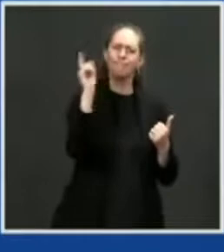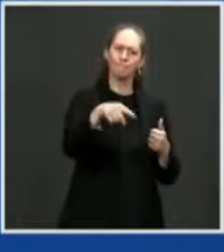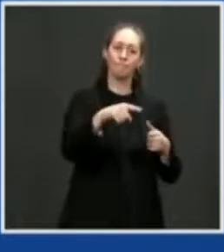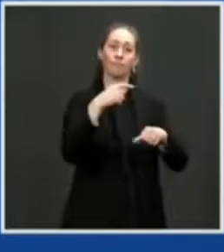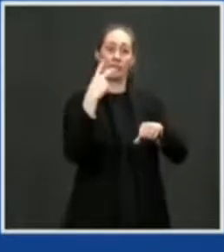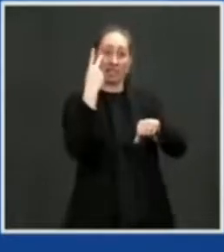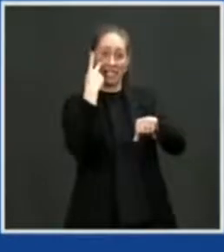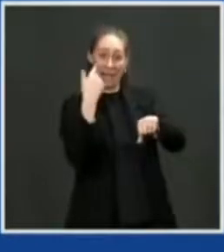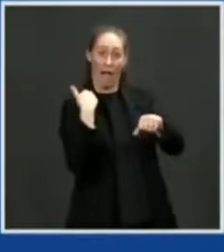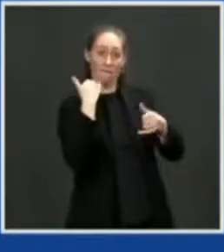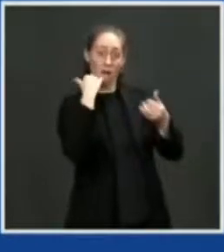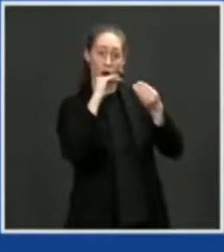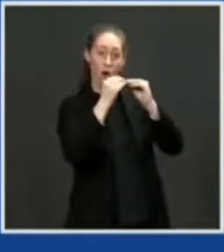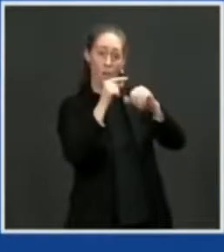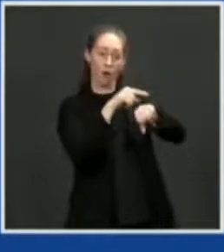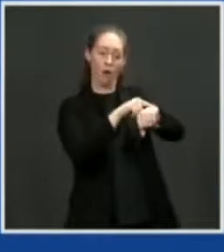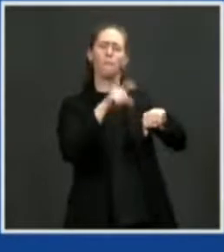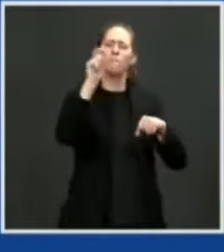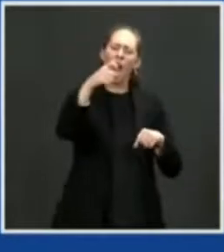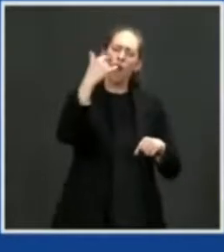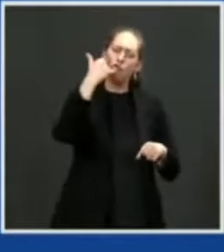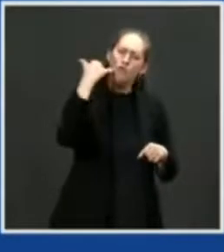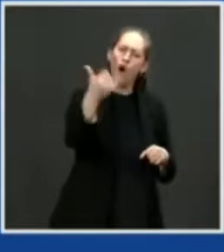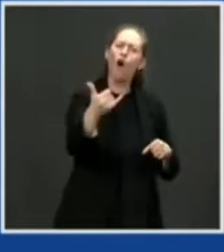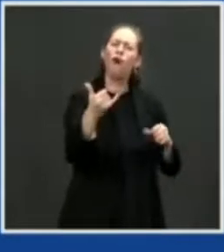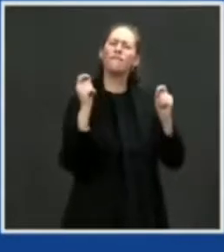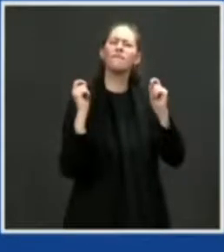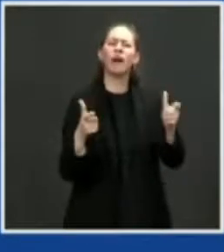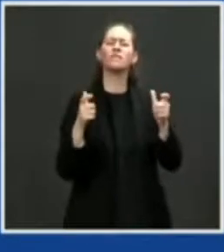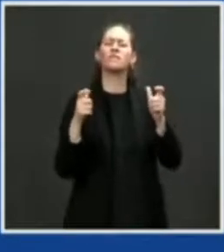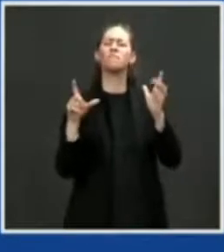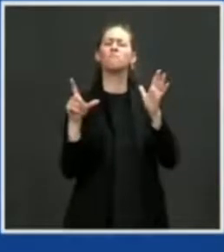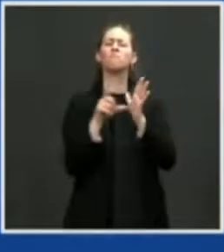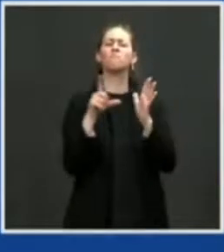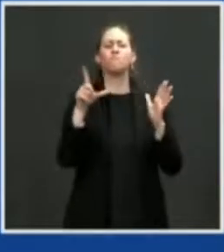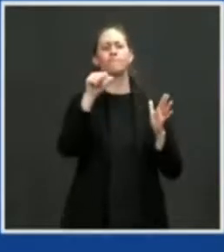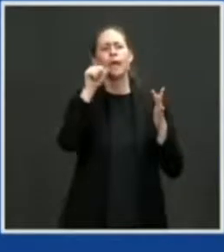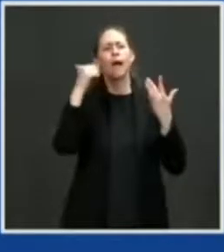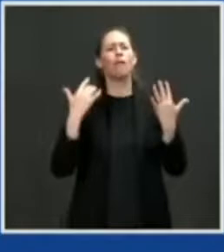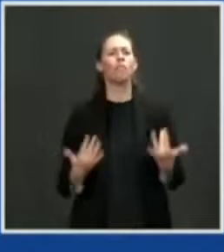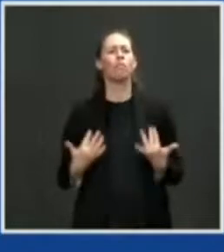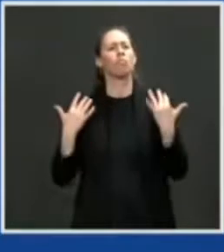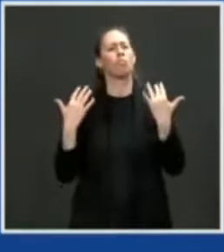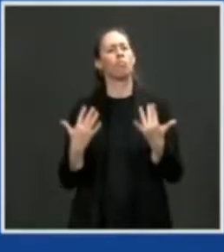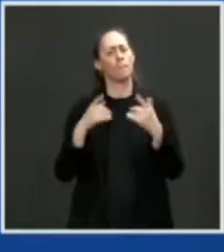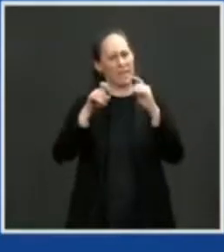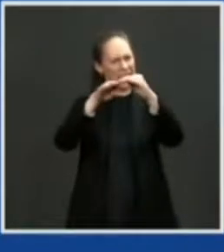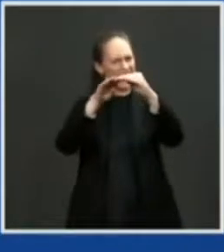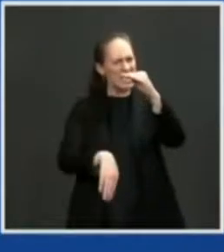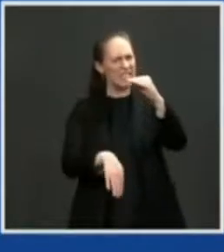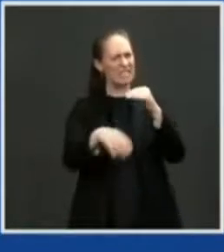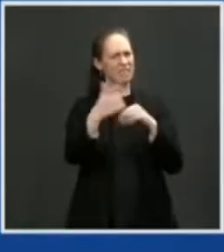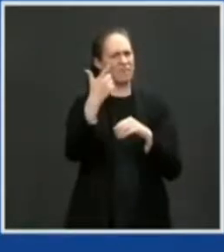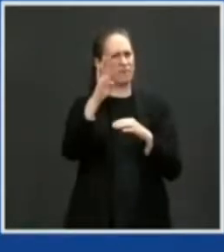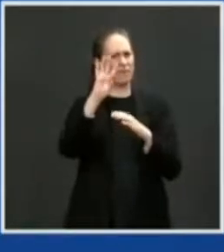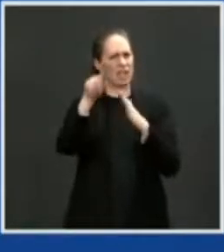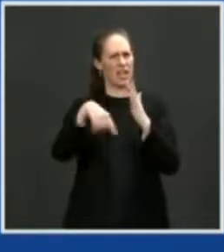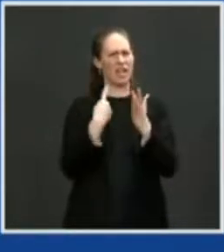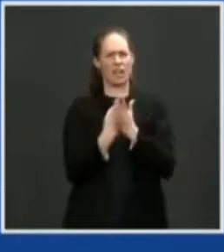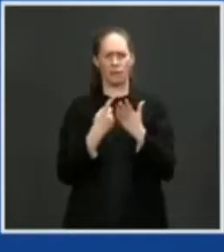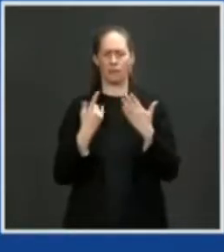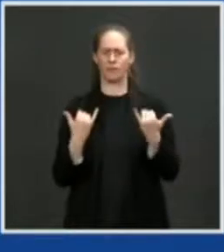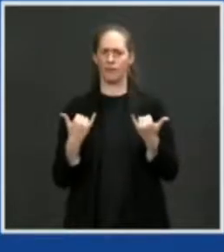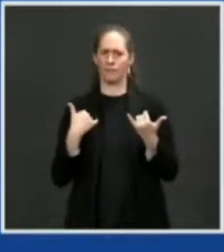using the modern technology and then of a verification phones. system being put in place as of today. Today there are determine quickly phones. whether or